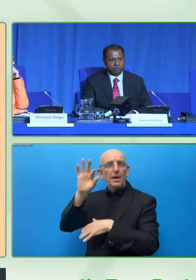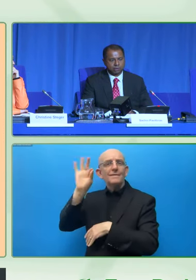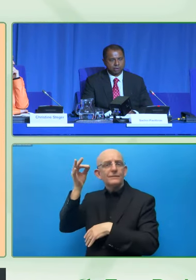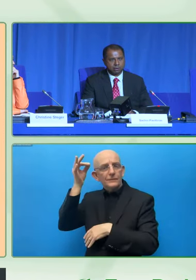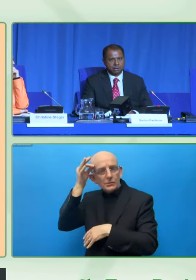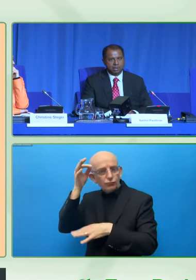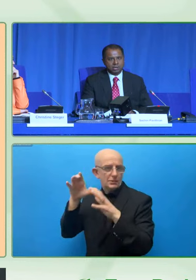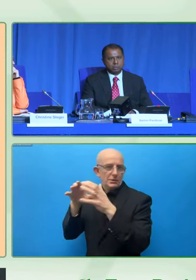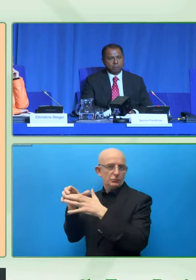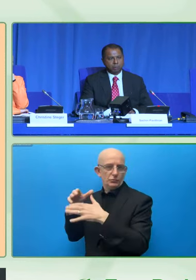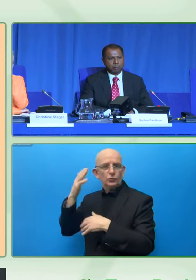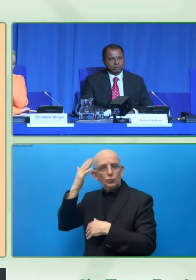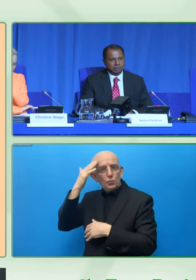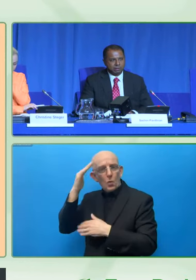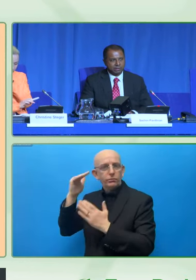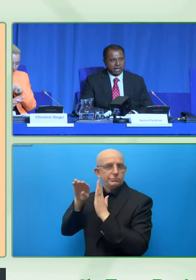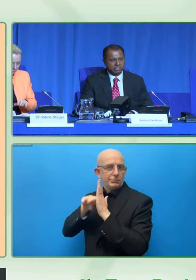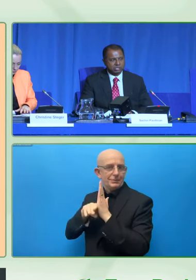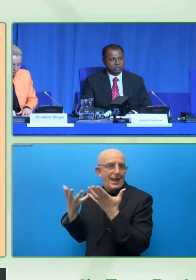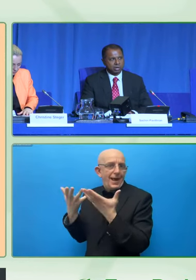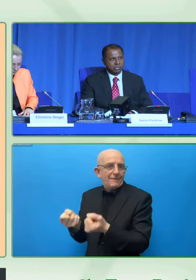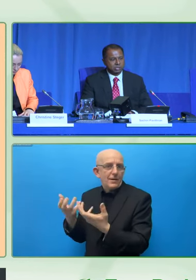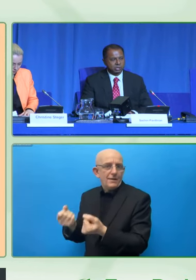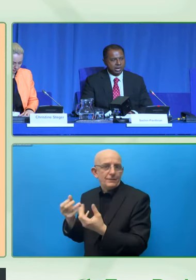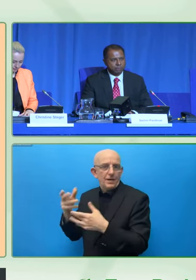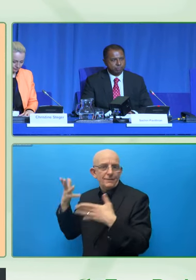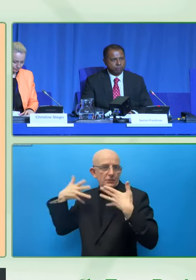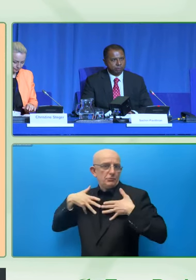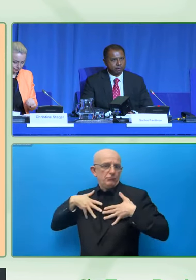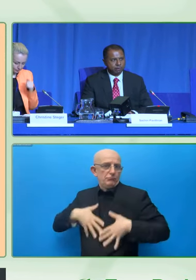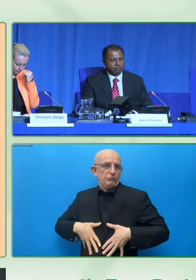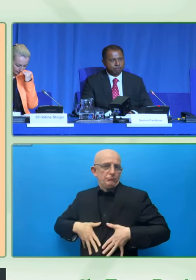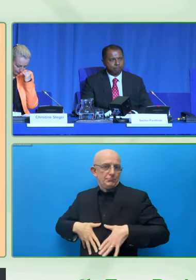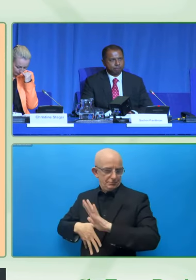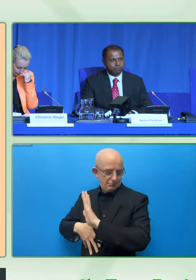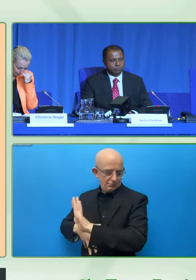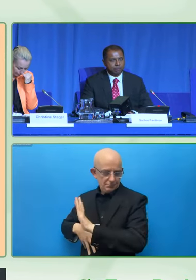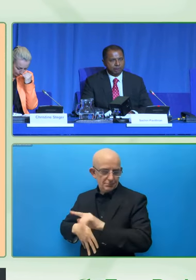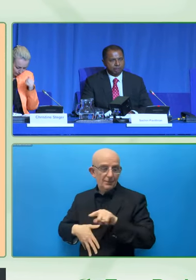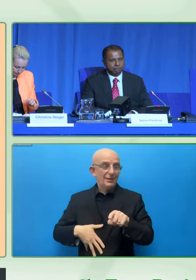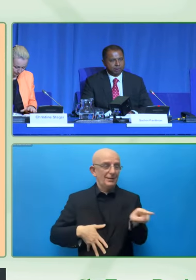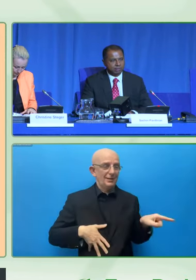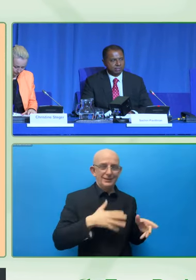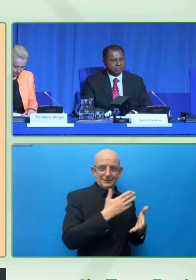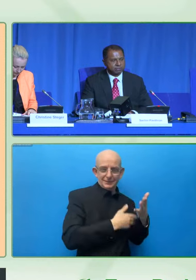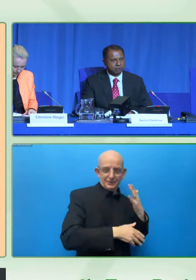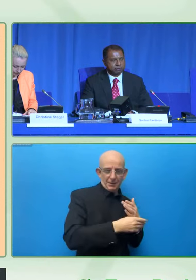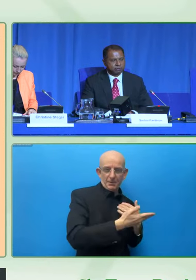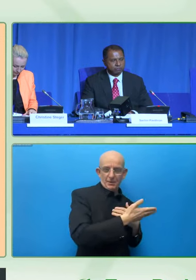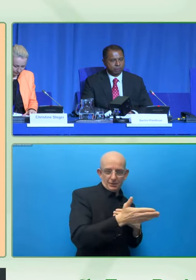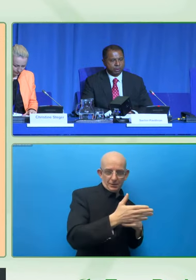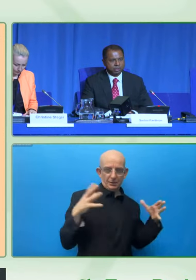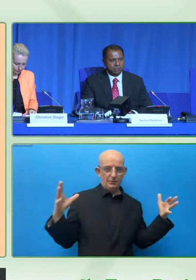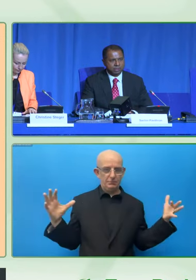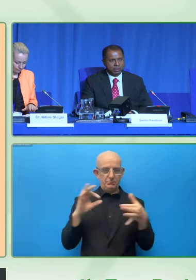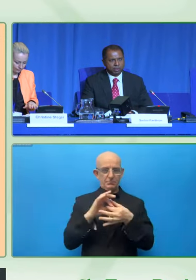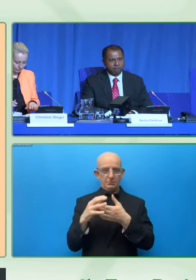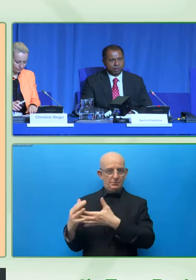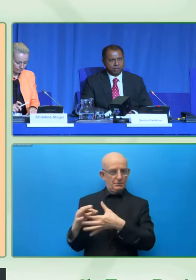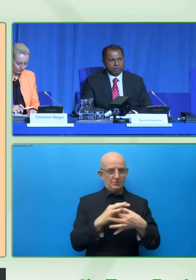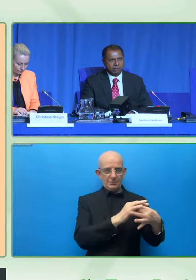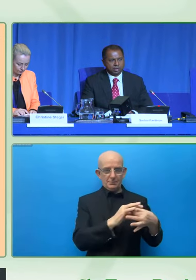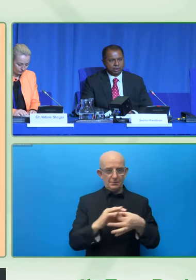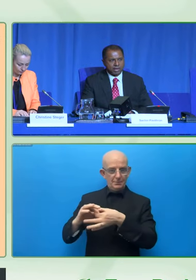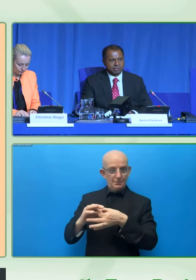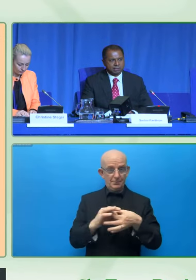department is working on. So that structure has proven to be very successful for us,